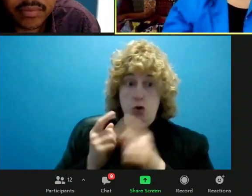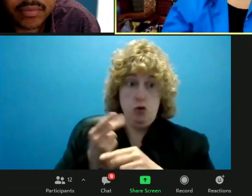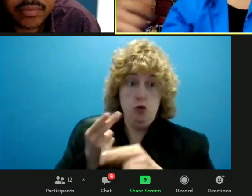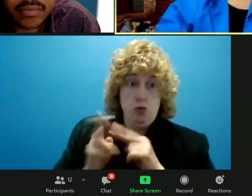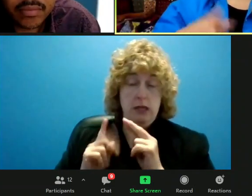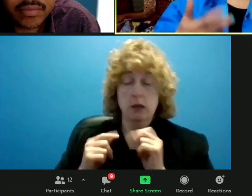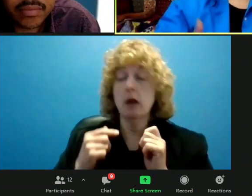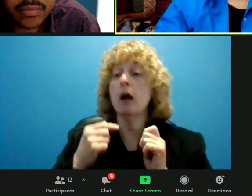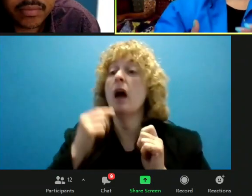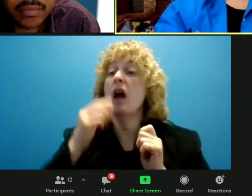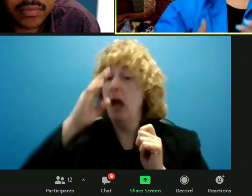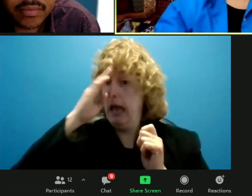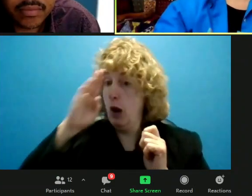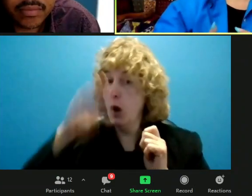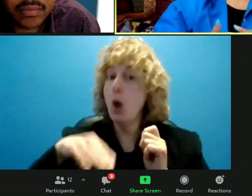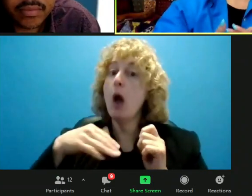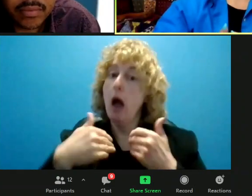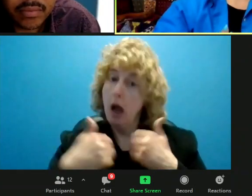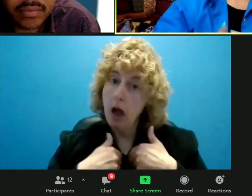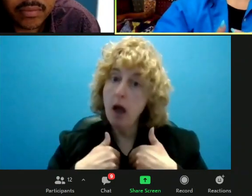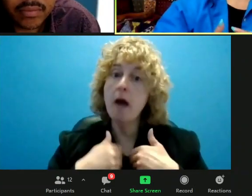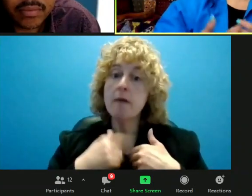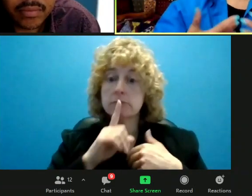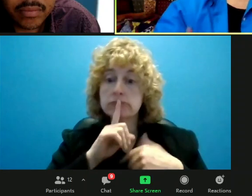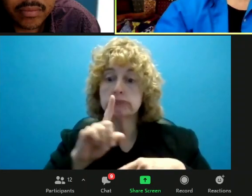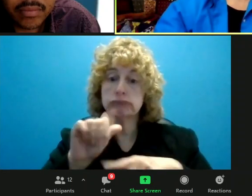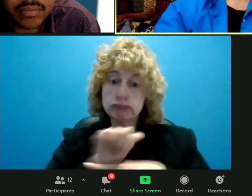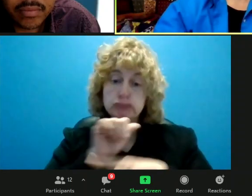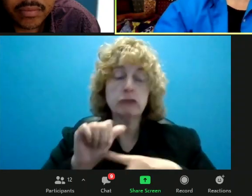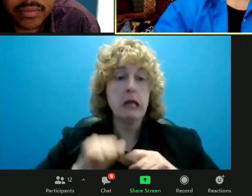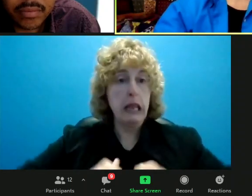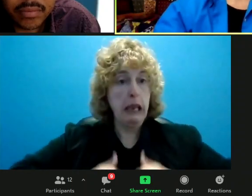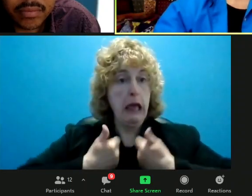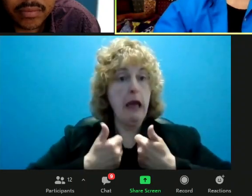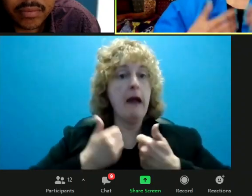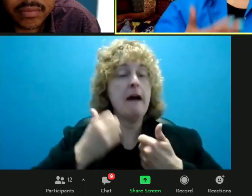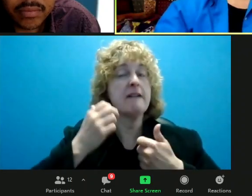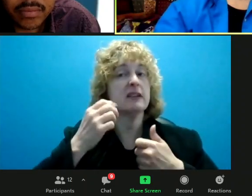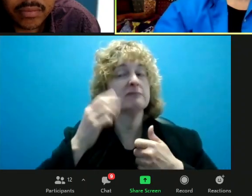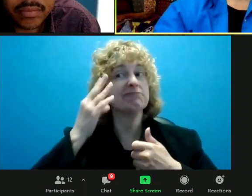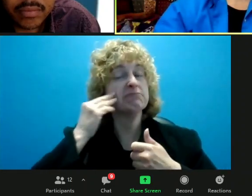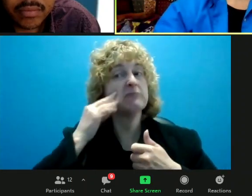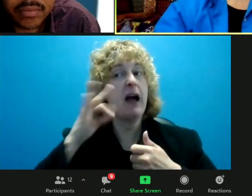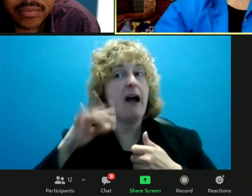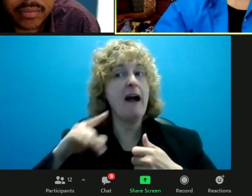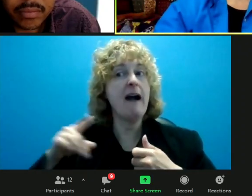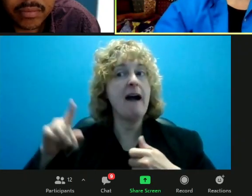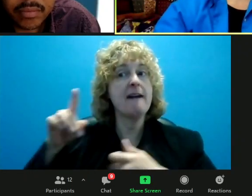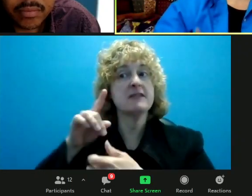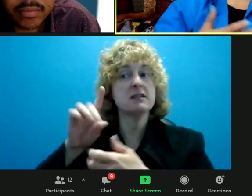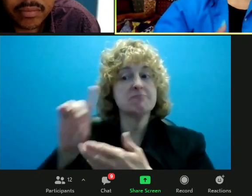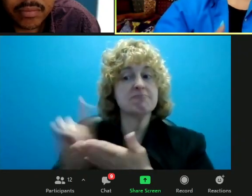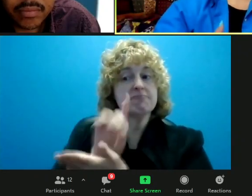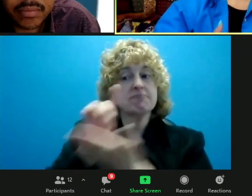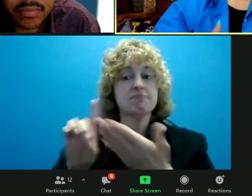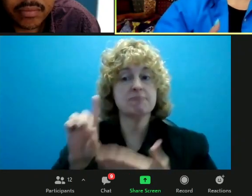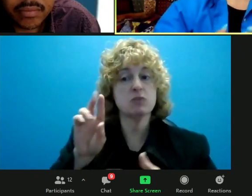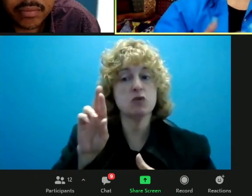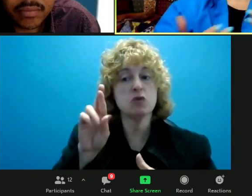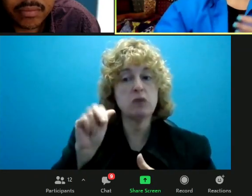justifiable lived experience of institutional racism, and we know the experience that not only in the